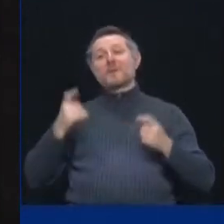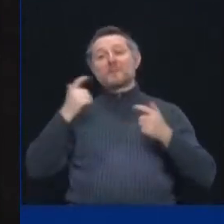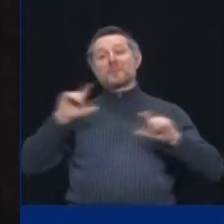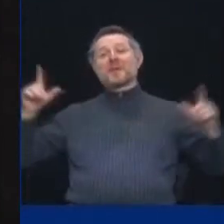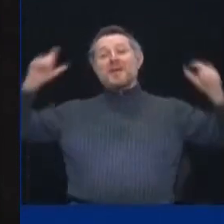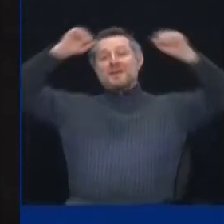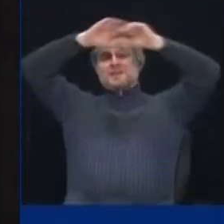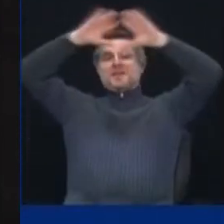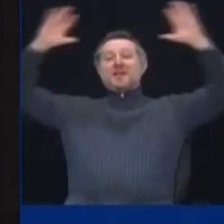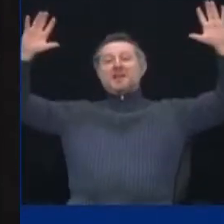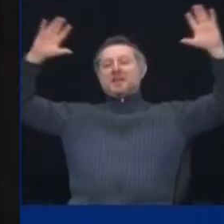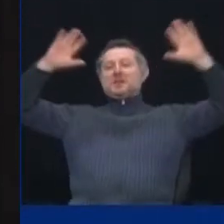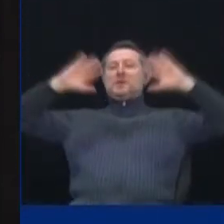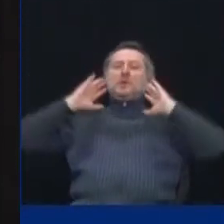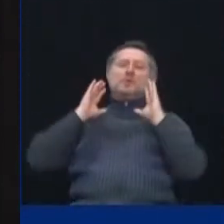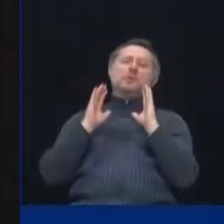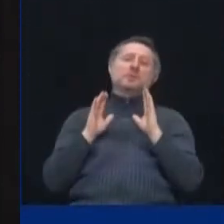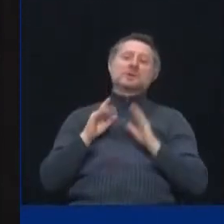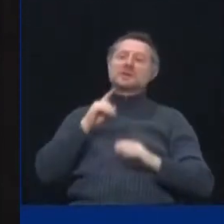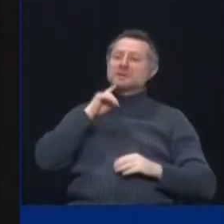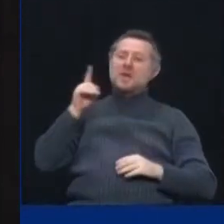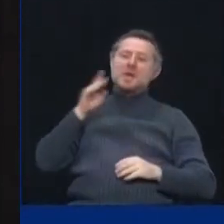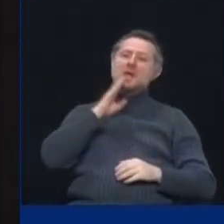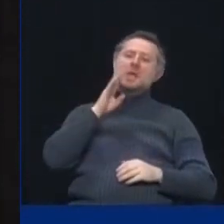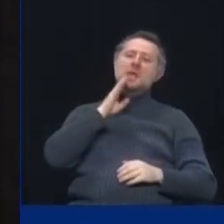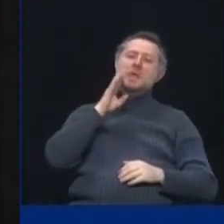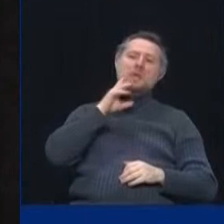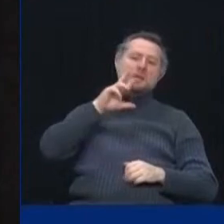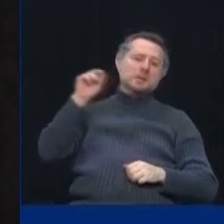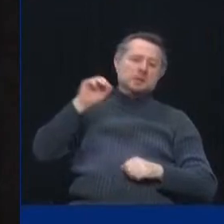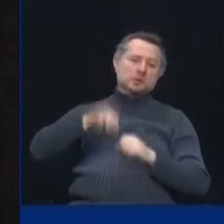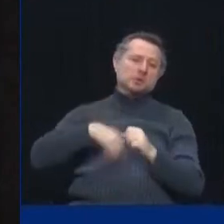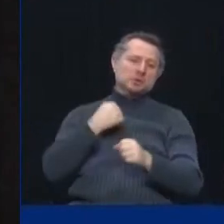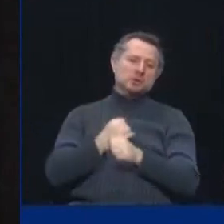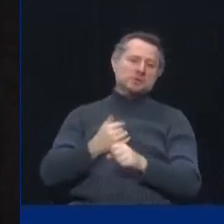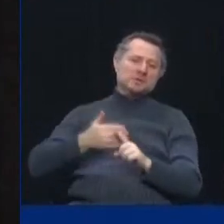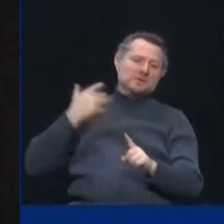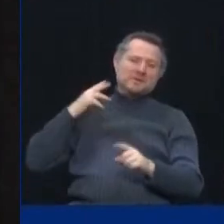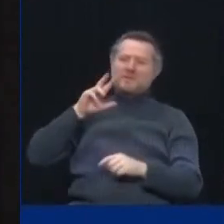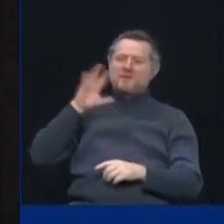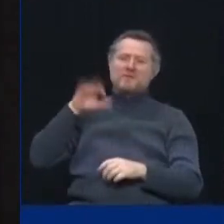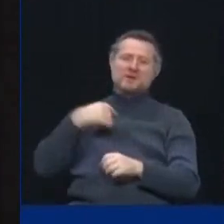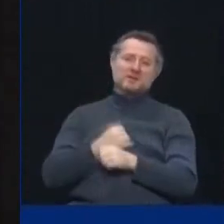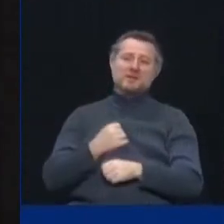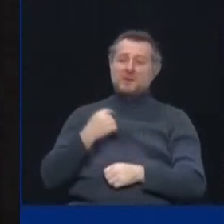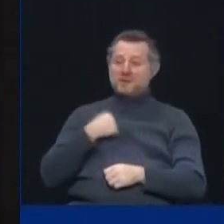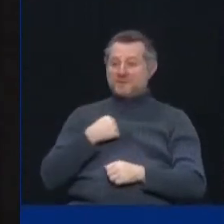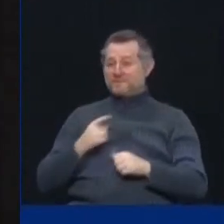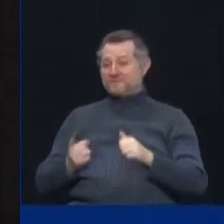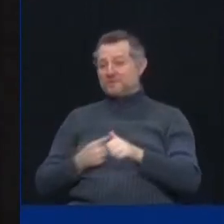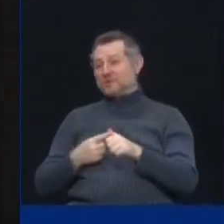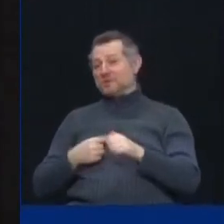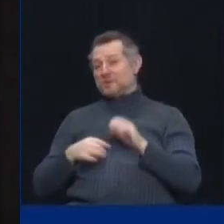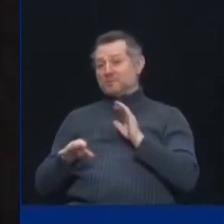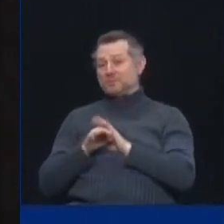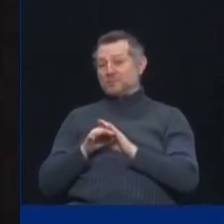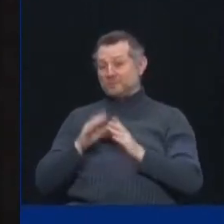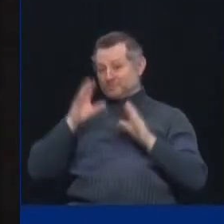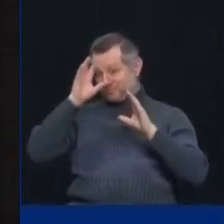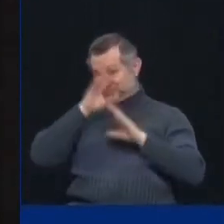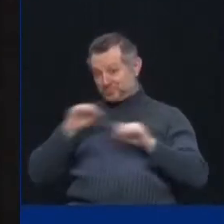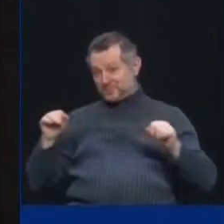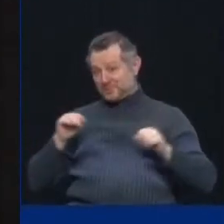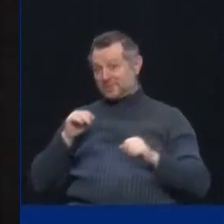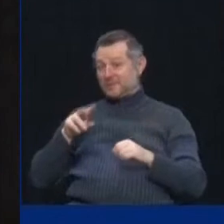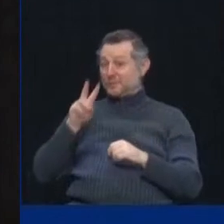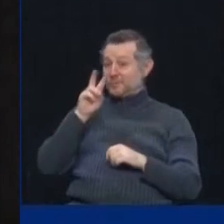something that was been kicked around for over 30, 35 years. And when I first got to Borough Hall back in 2009, we found this